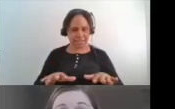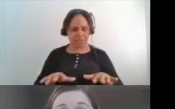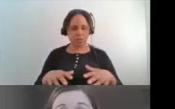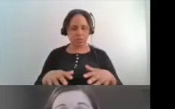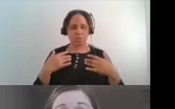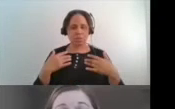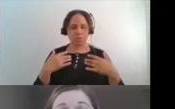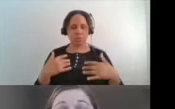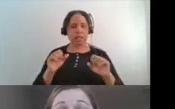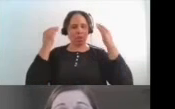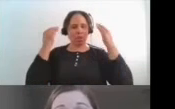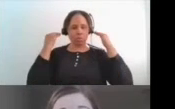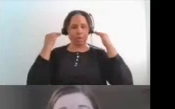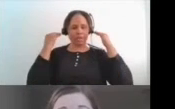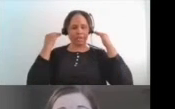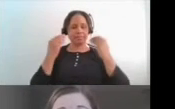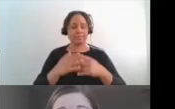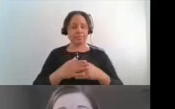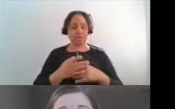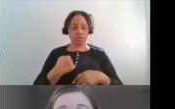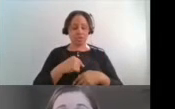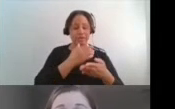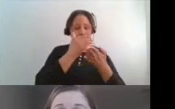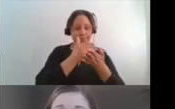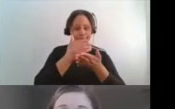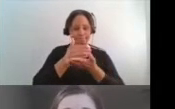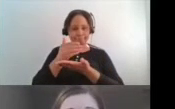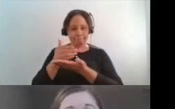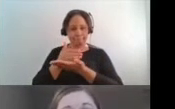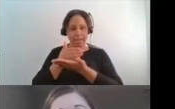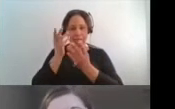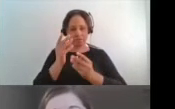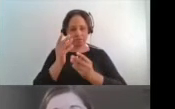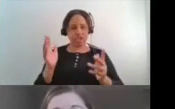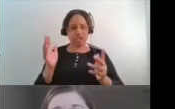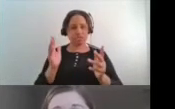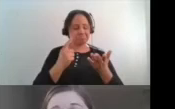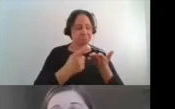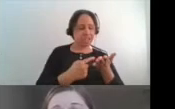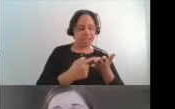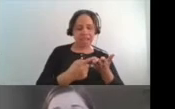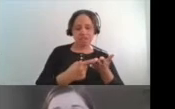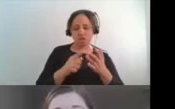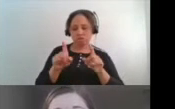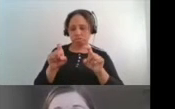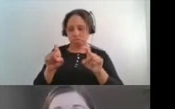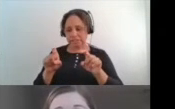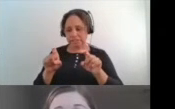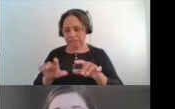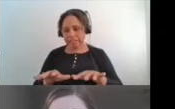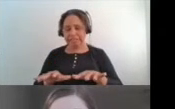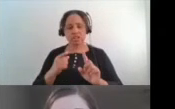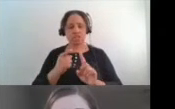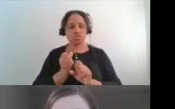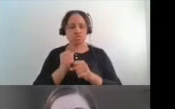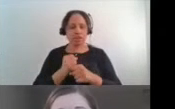So we are the gatherers of that information from the various consults and tests that you do to kind of create that complete